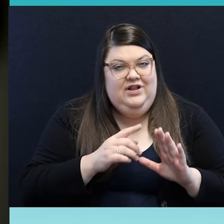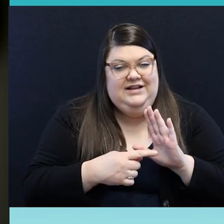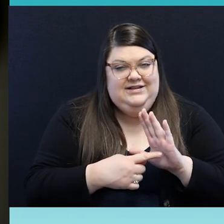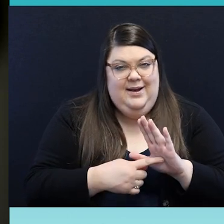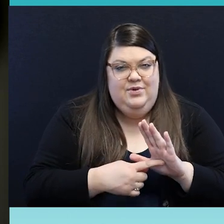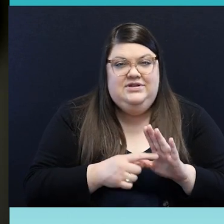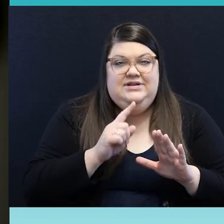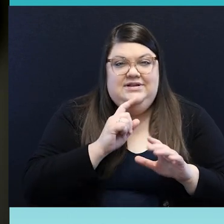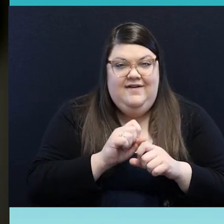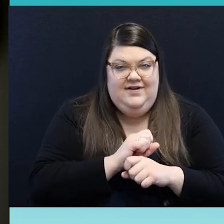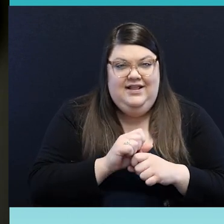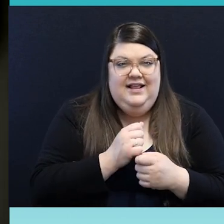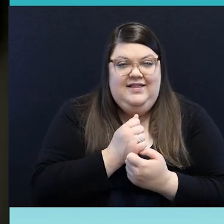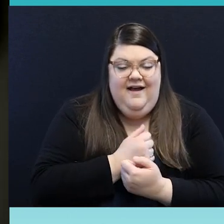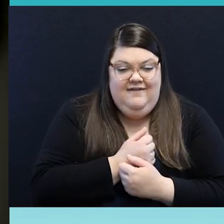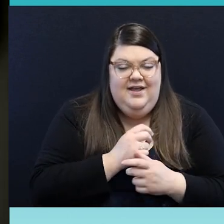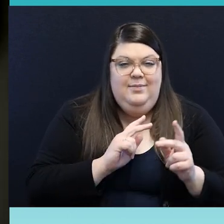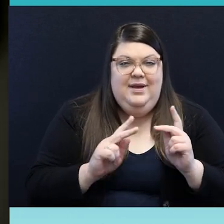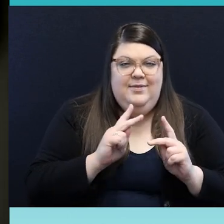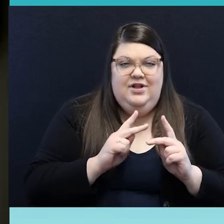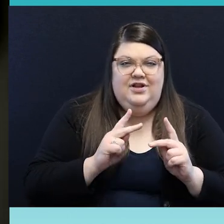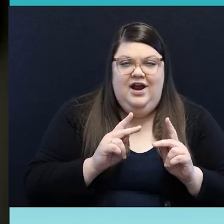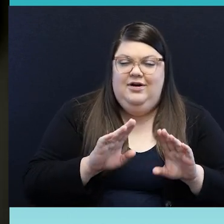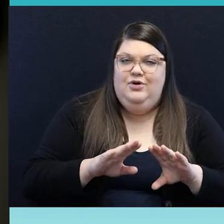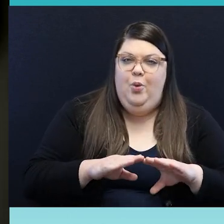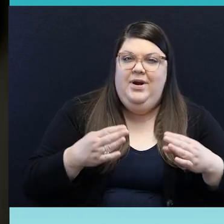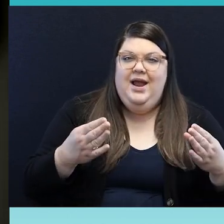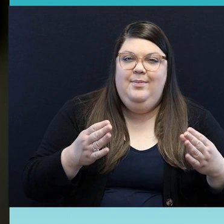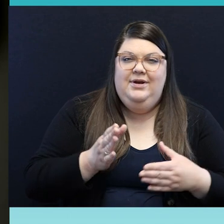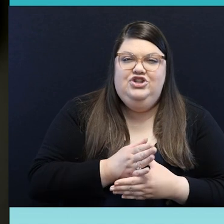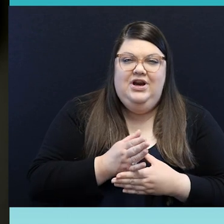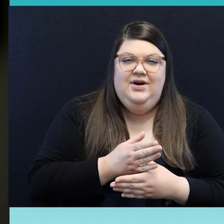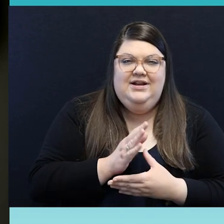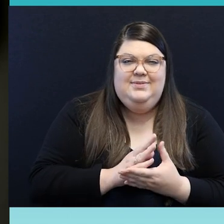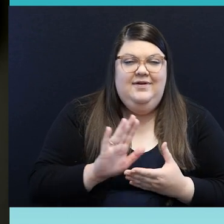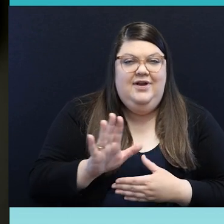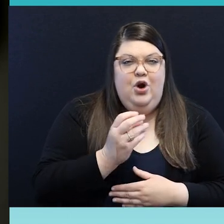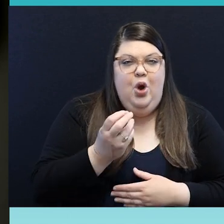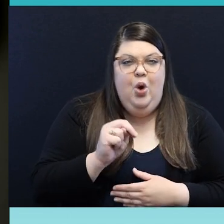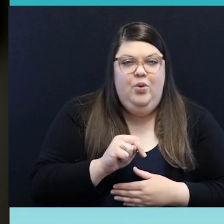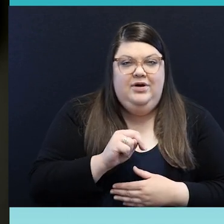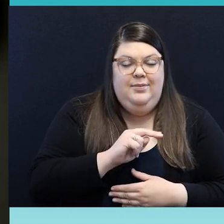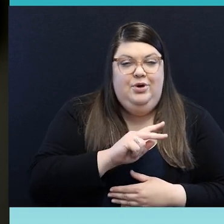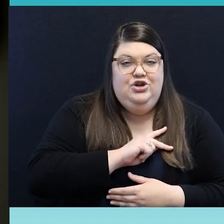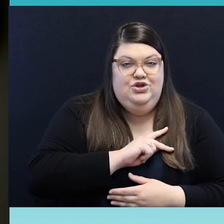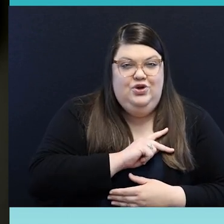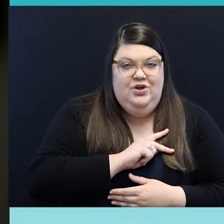examples. I definitely love that people are kind of opening up and sharing some of their own